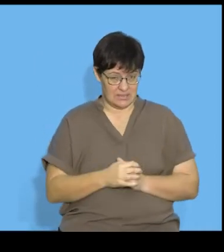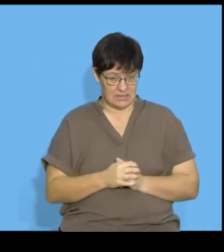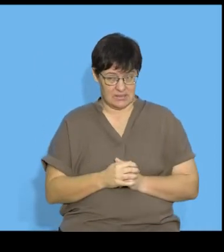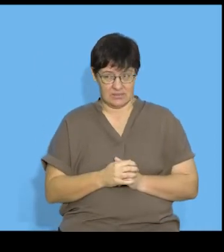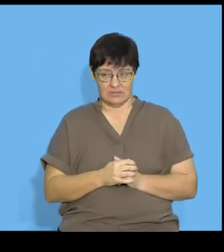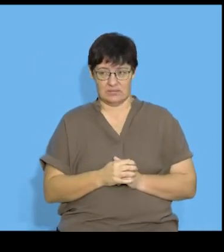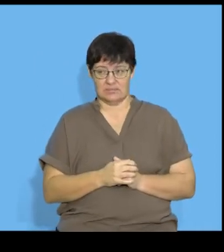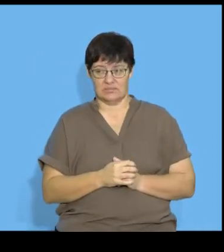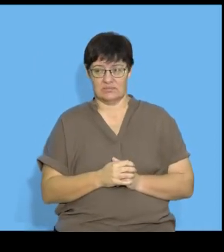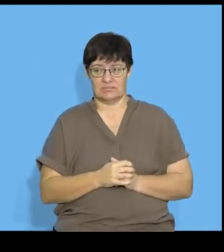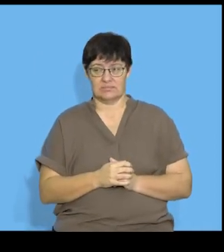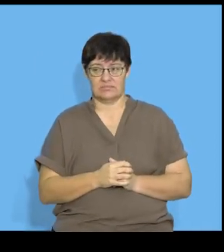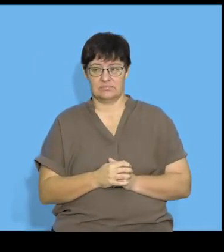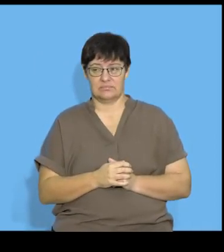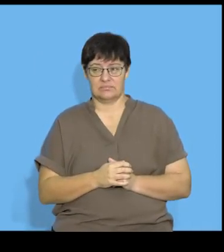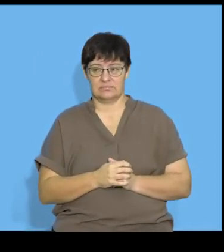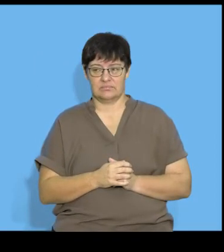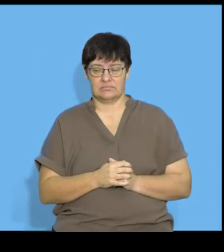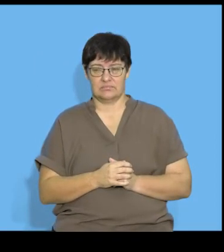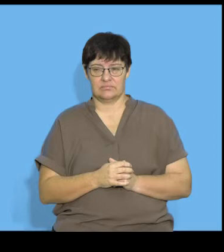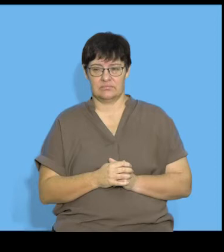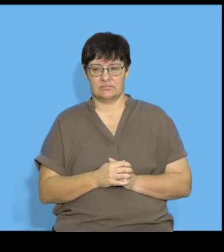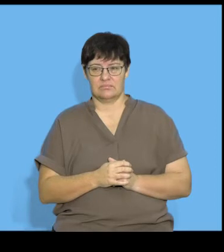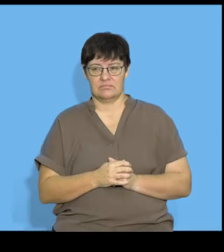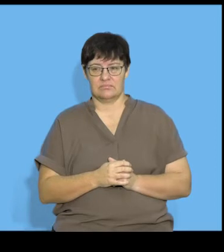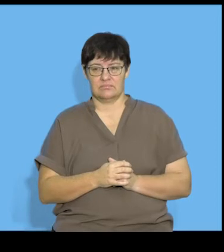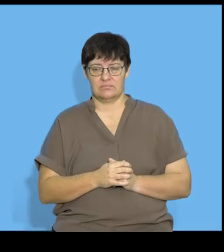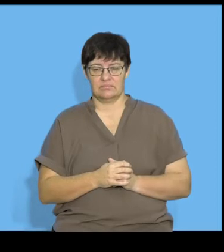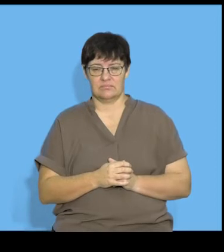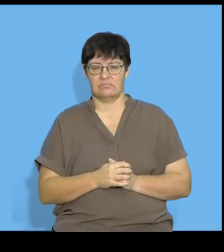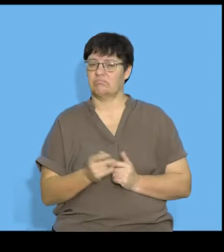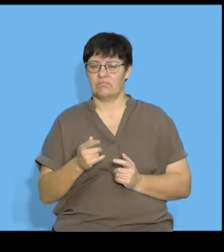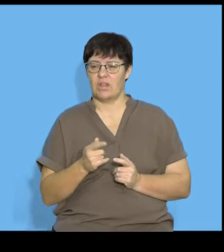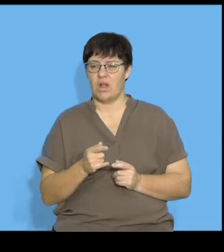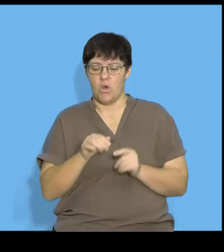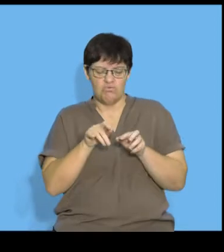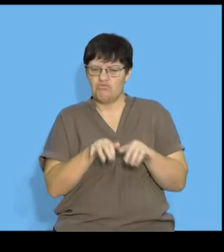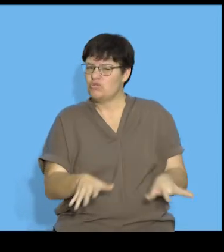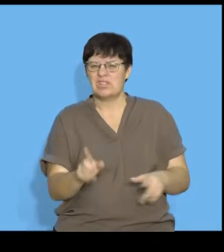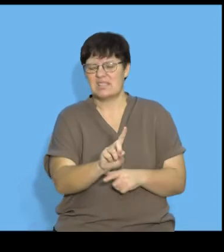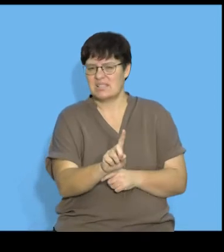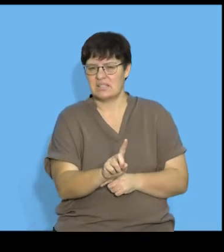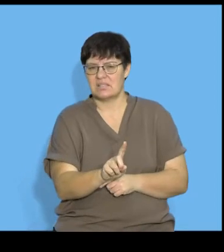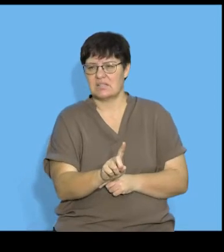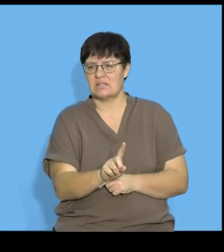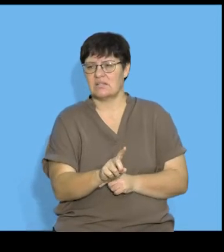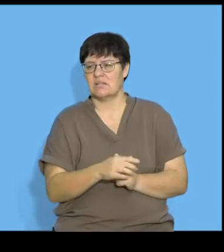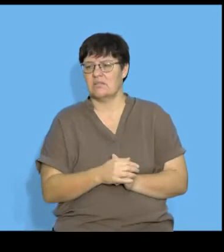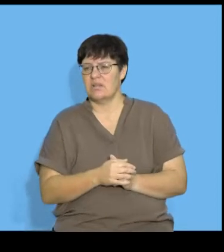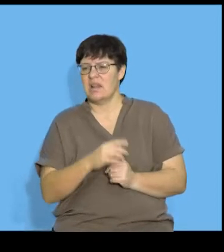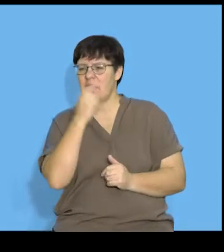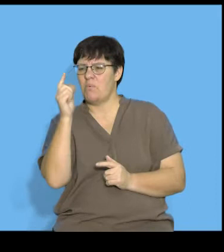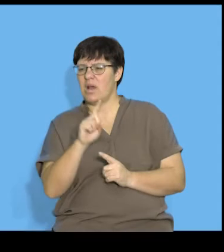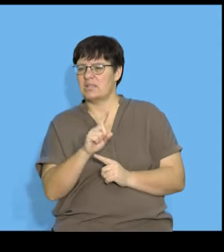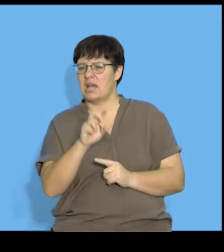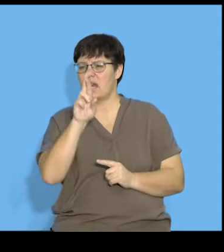underneath here. And what the fungus does, it's not roots, guys. It is rhizoids. They look like